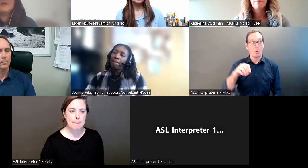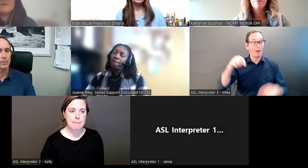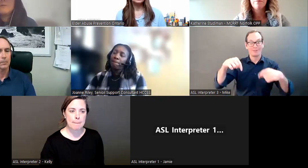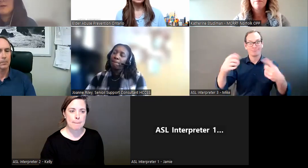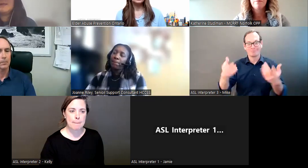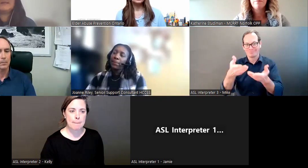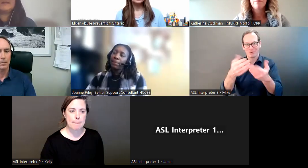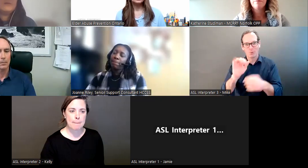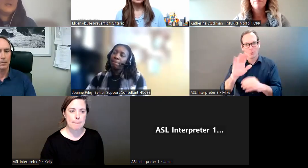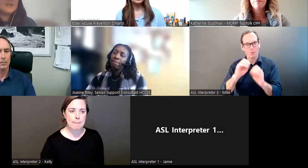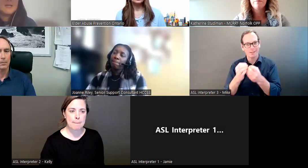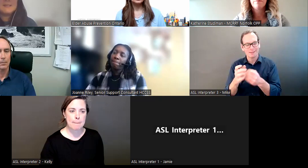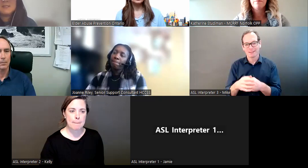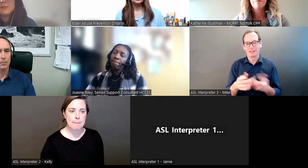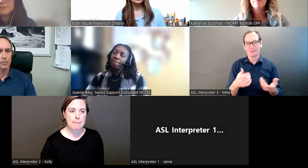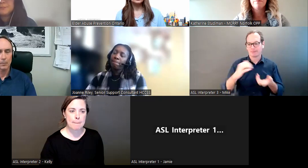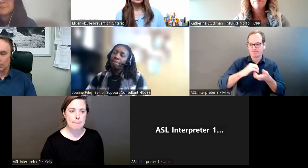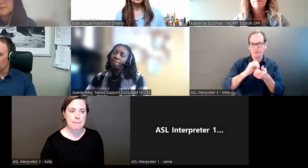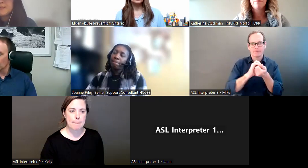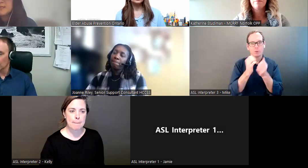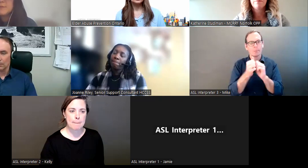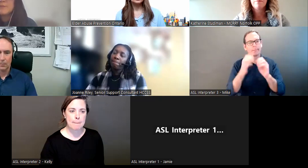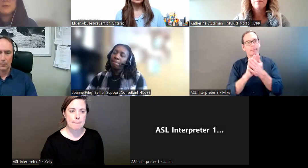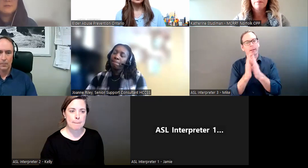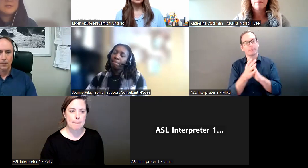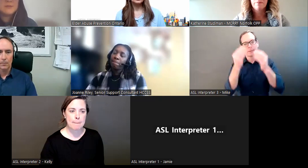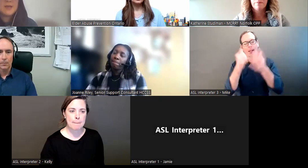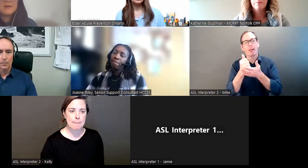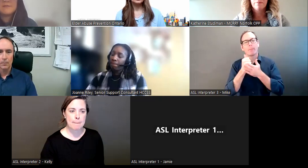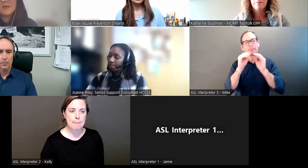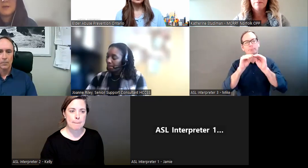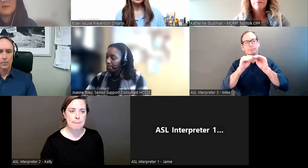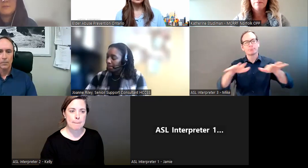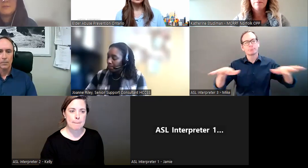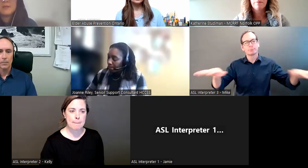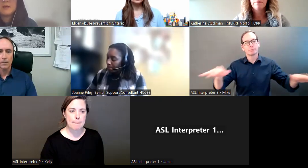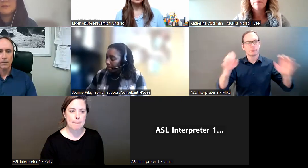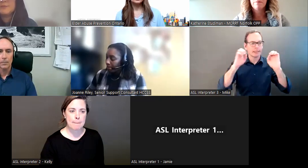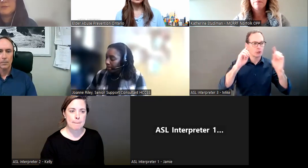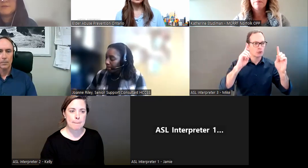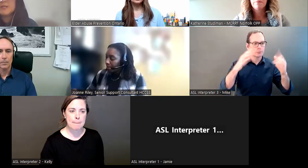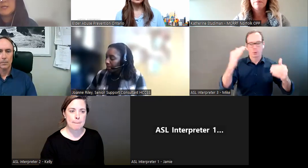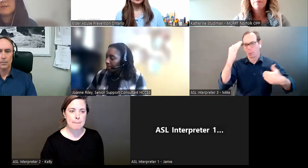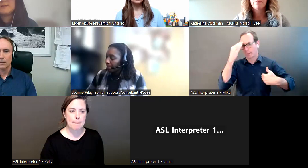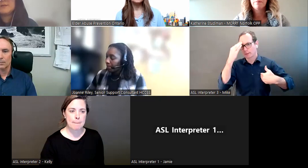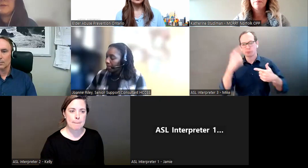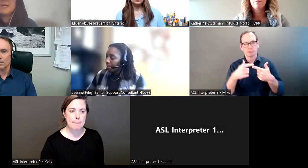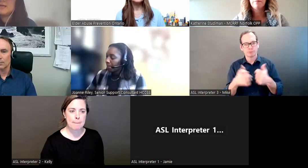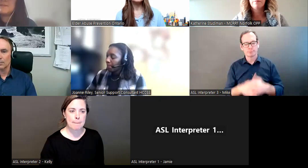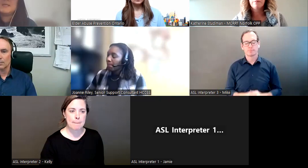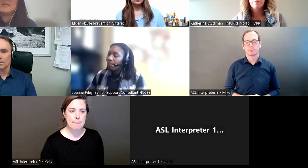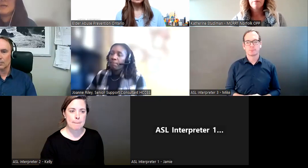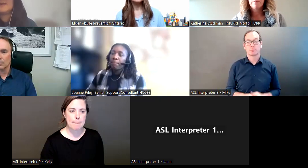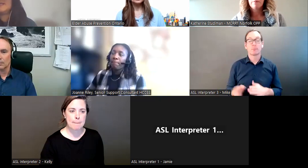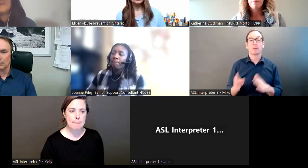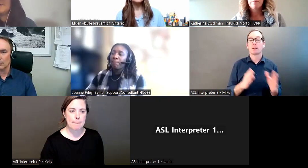education, awareness. We connect into, in Waterloo region, we have the Elder Abuse Prevention Council. So we connect